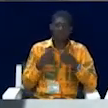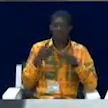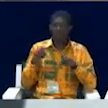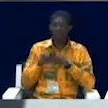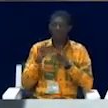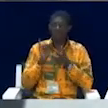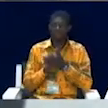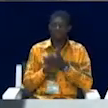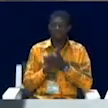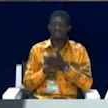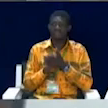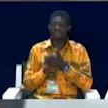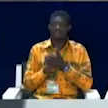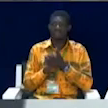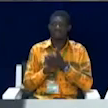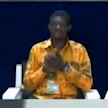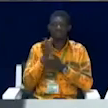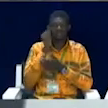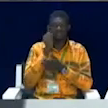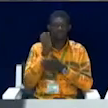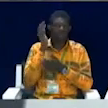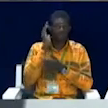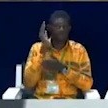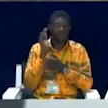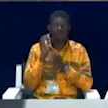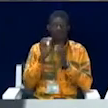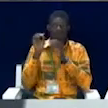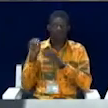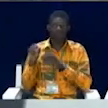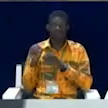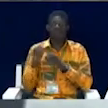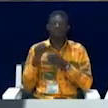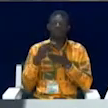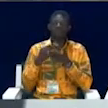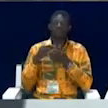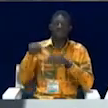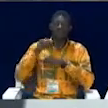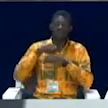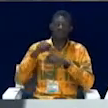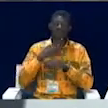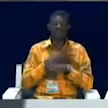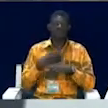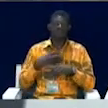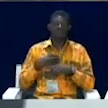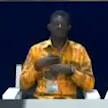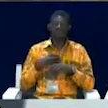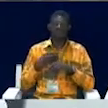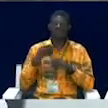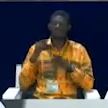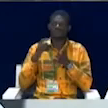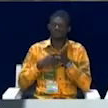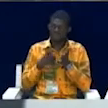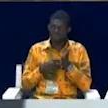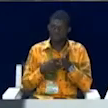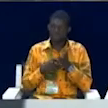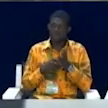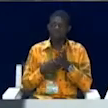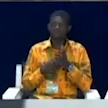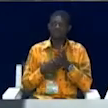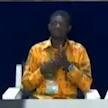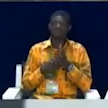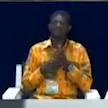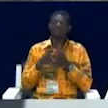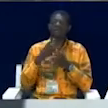that, she will place the anointed handkerchief, sometimes anoint the